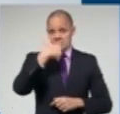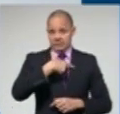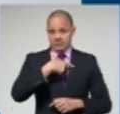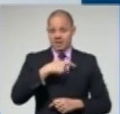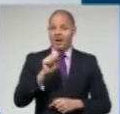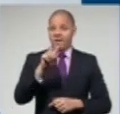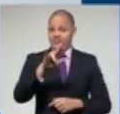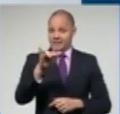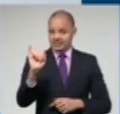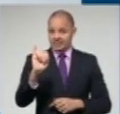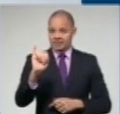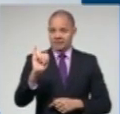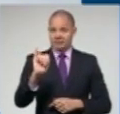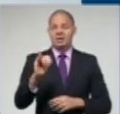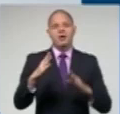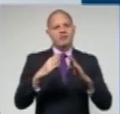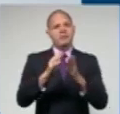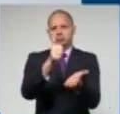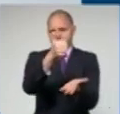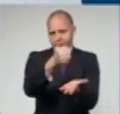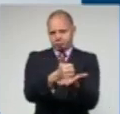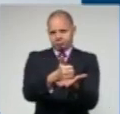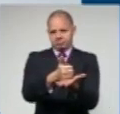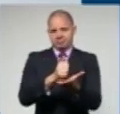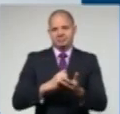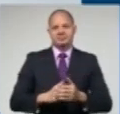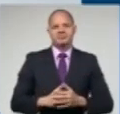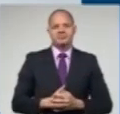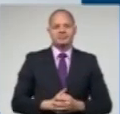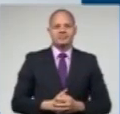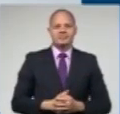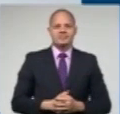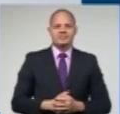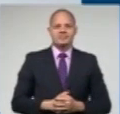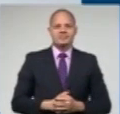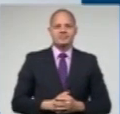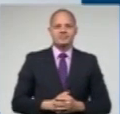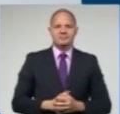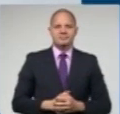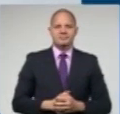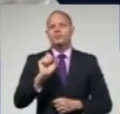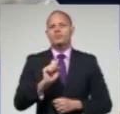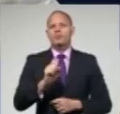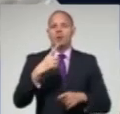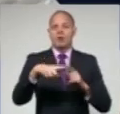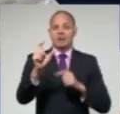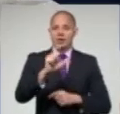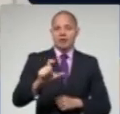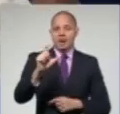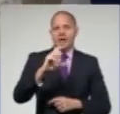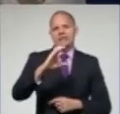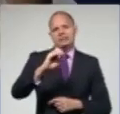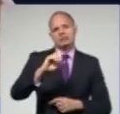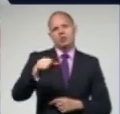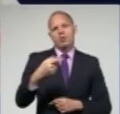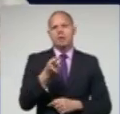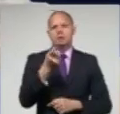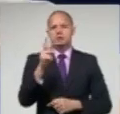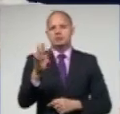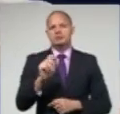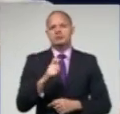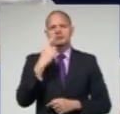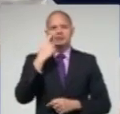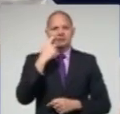are from Trinidad, and 1 from the municipality of Yaguajay. Therefore, Ciego de Ávila's